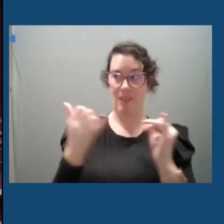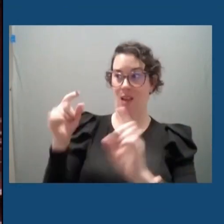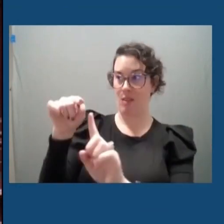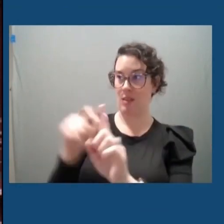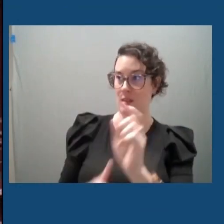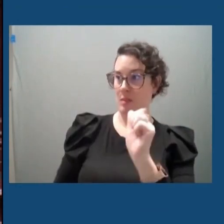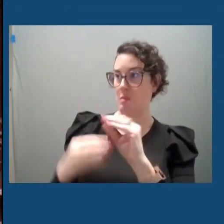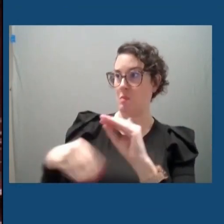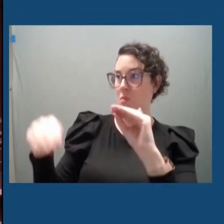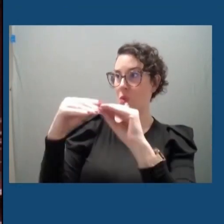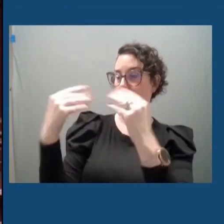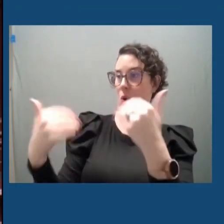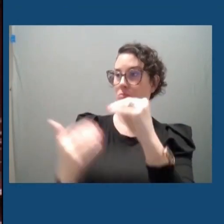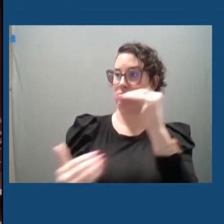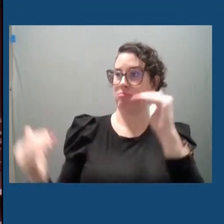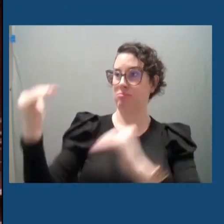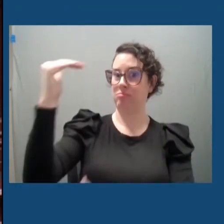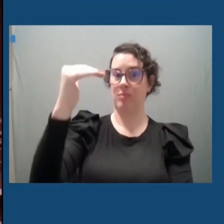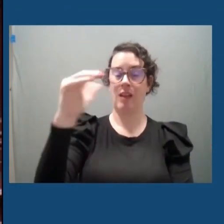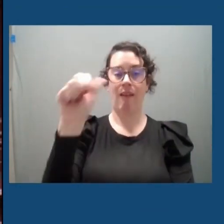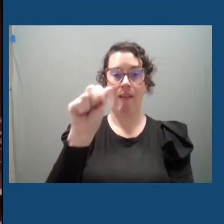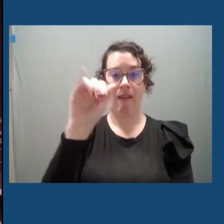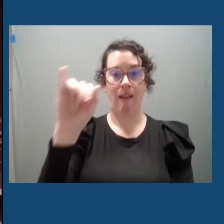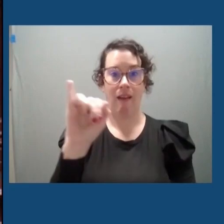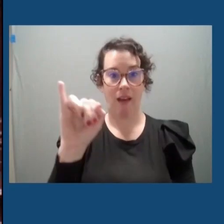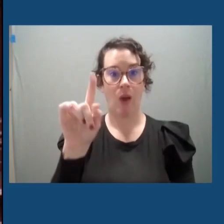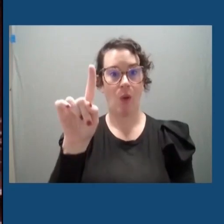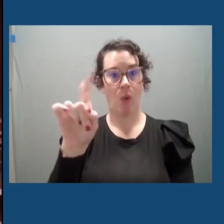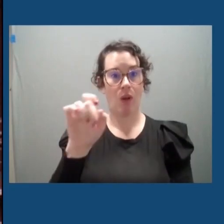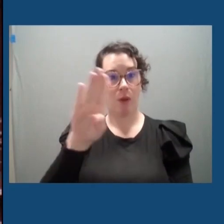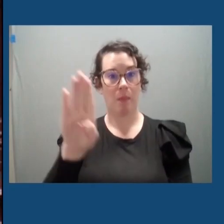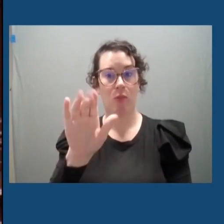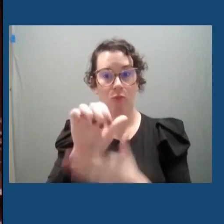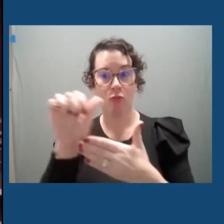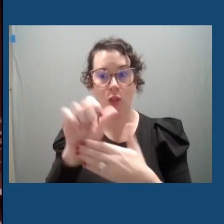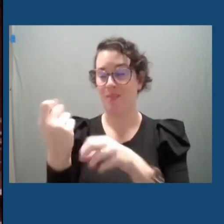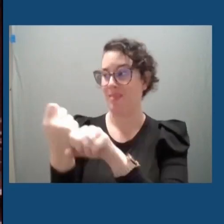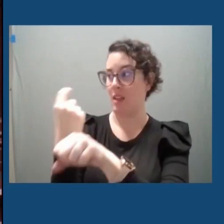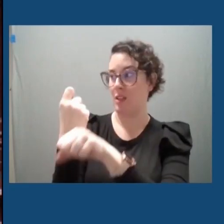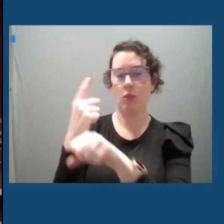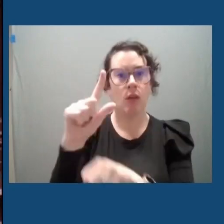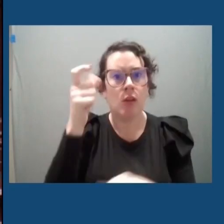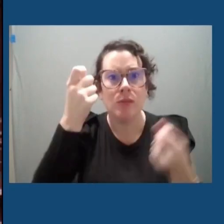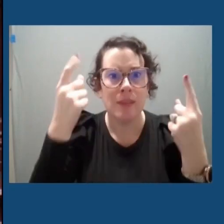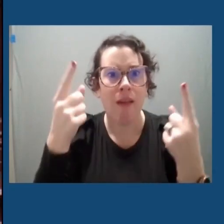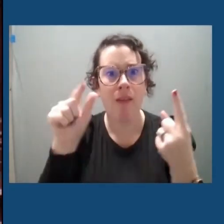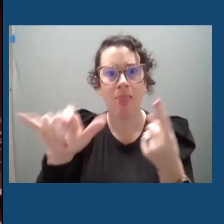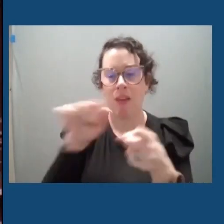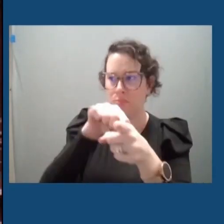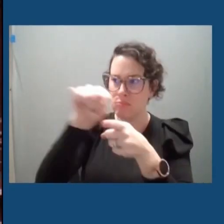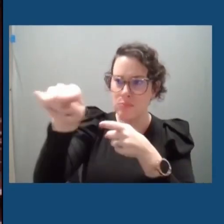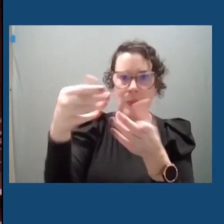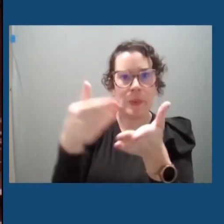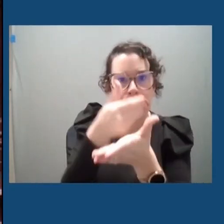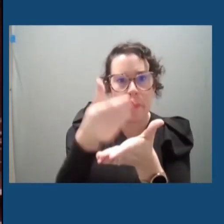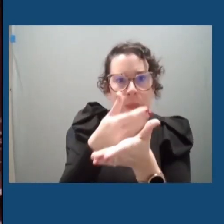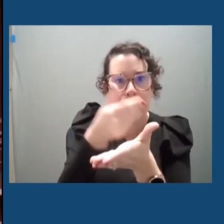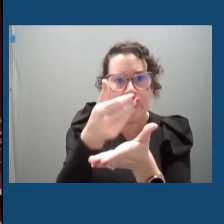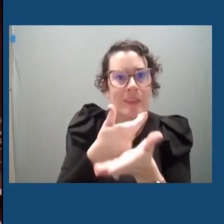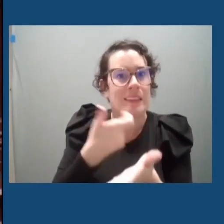AI has already been valued at $100 billion just last year, and it's brand new. And it's projected to